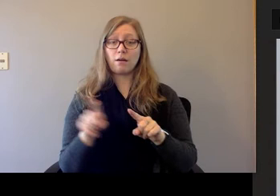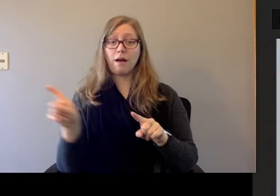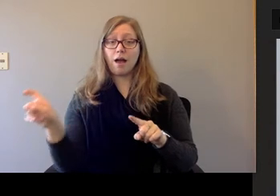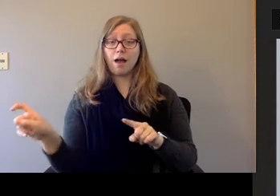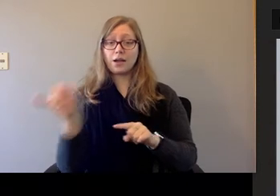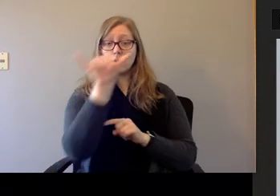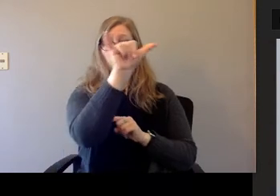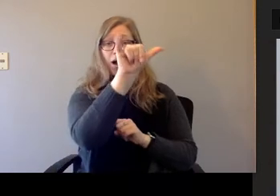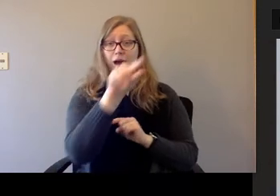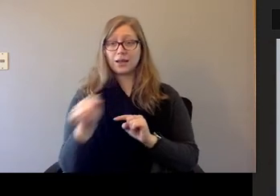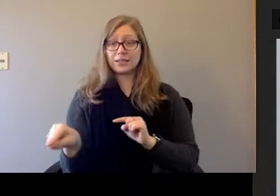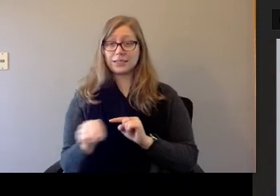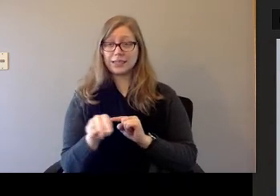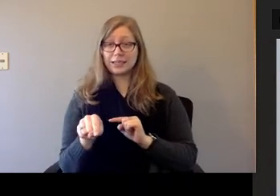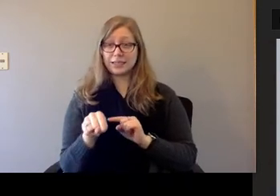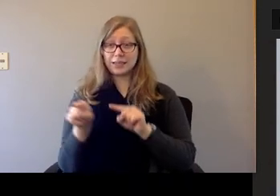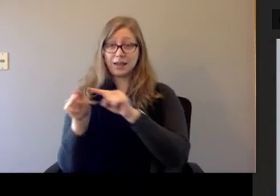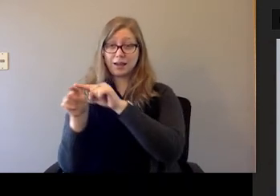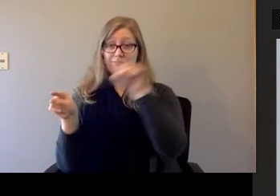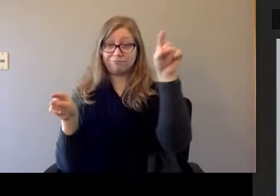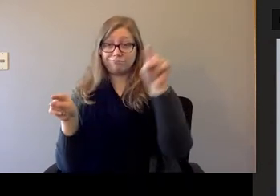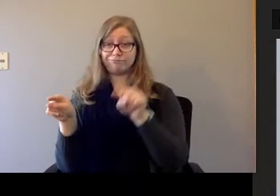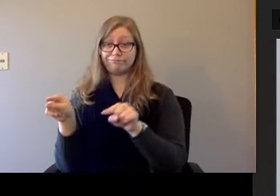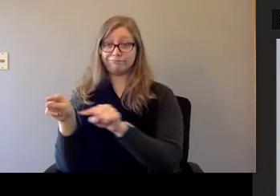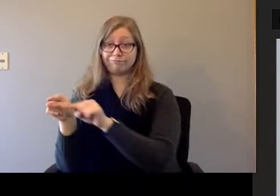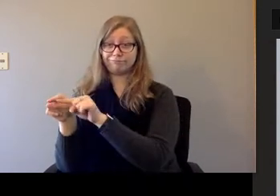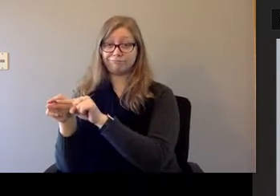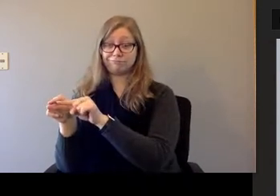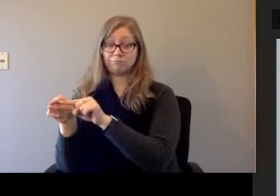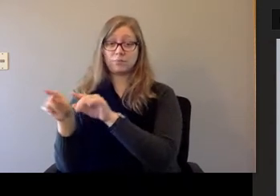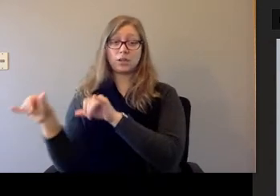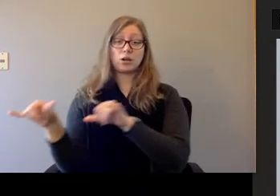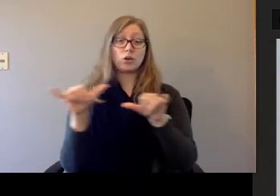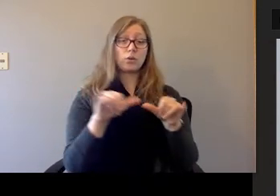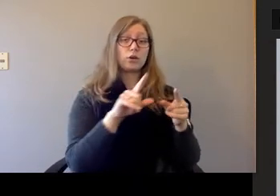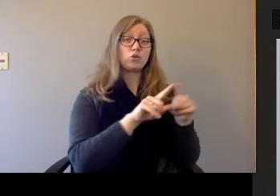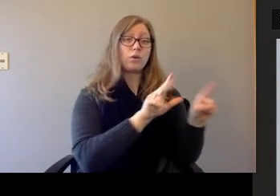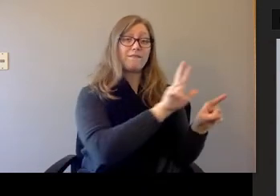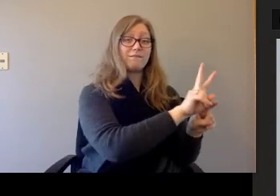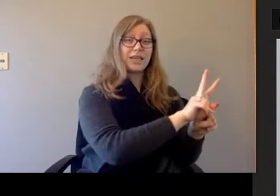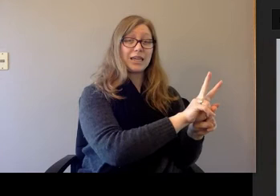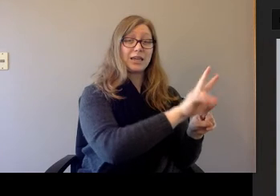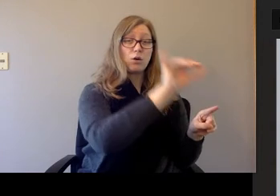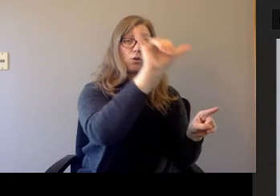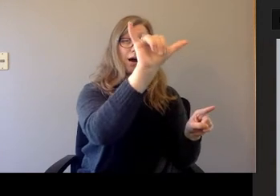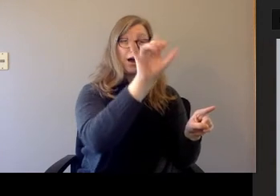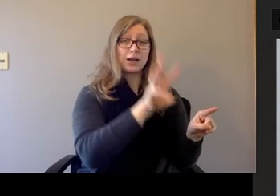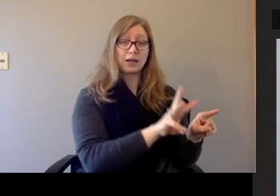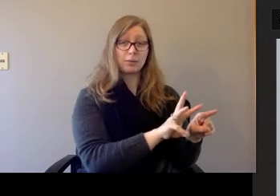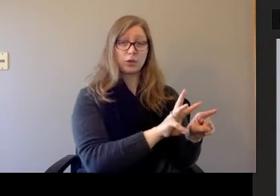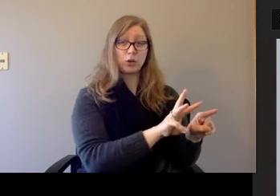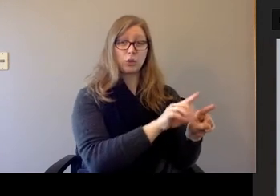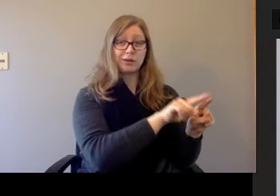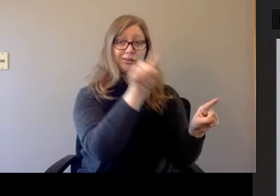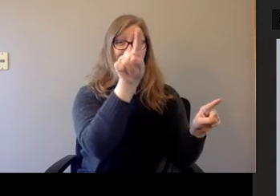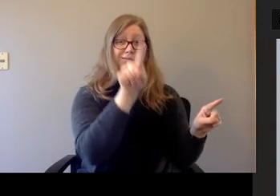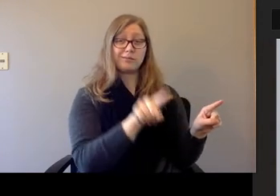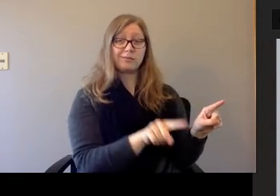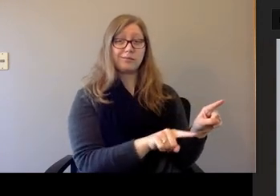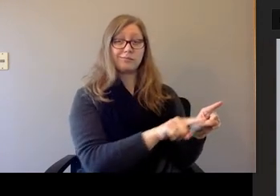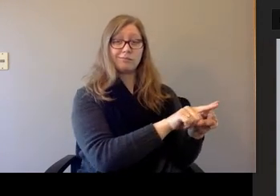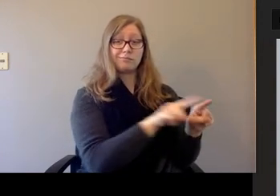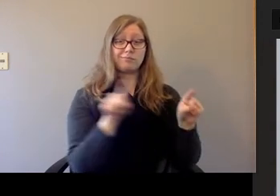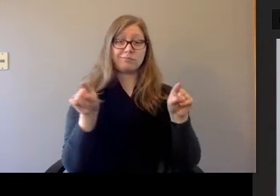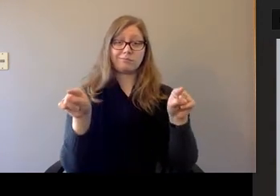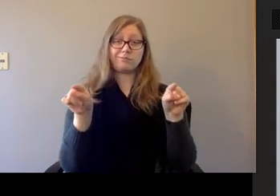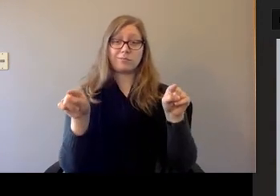XYZ is congruent to VYW. And so why don't I shade those in? I'm gonna